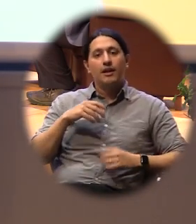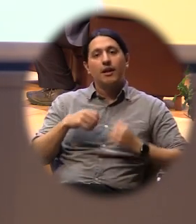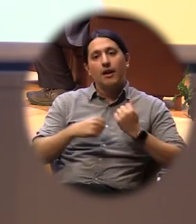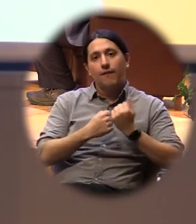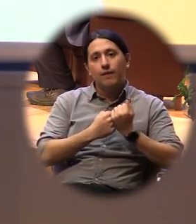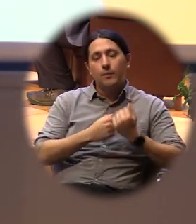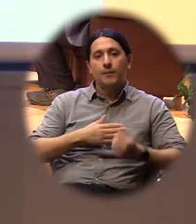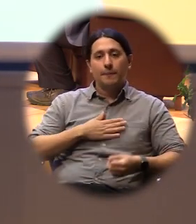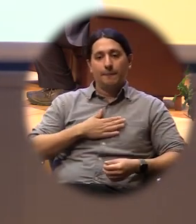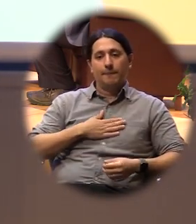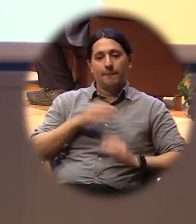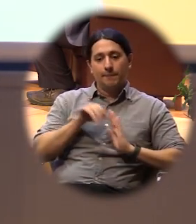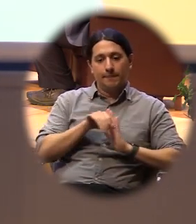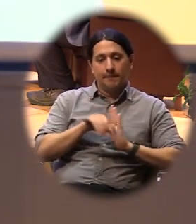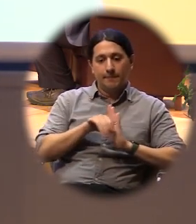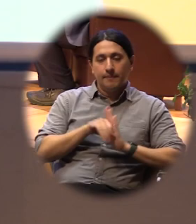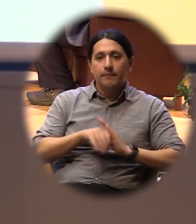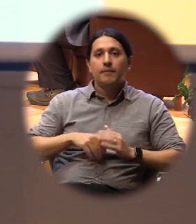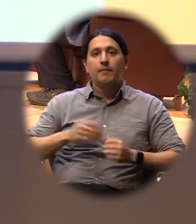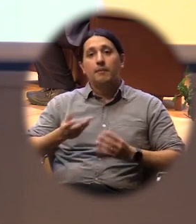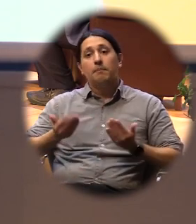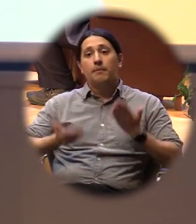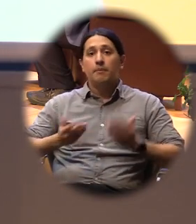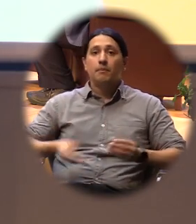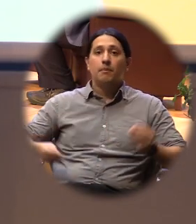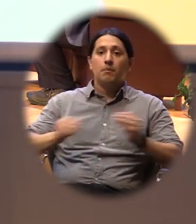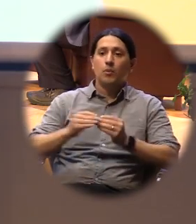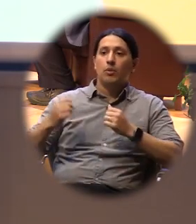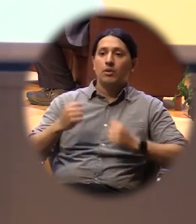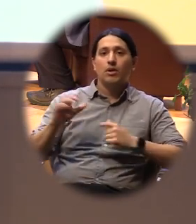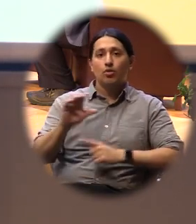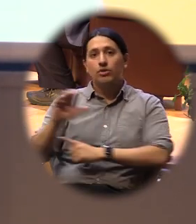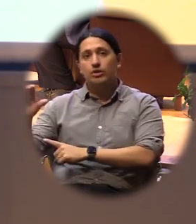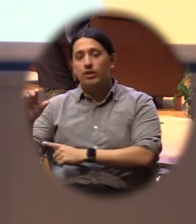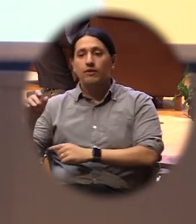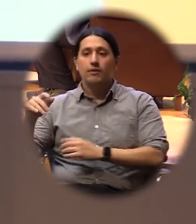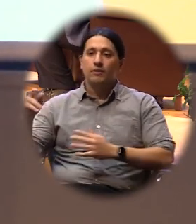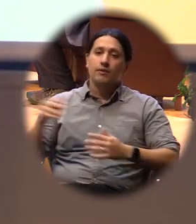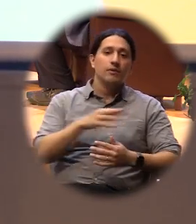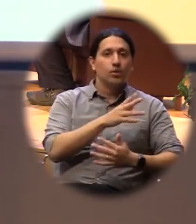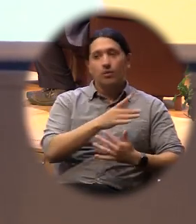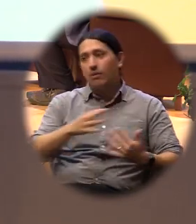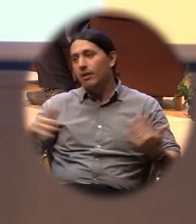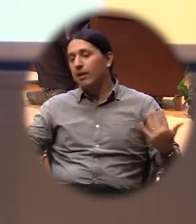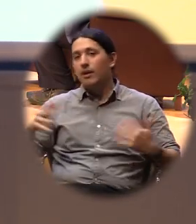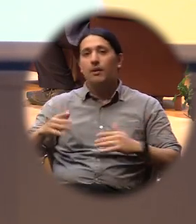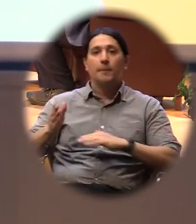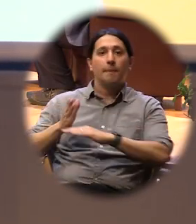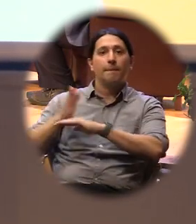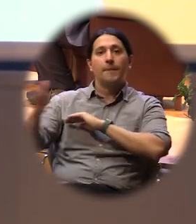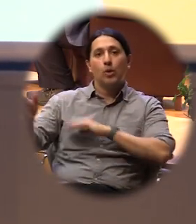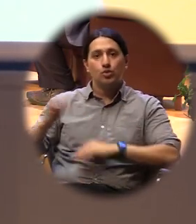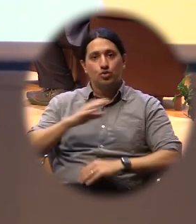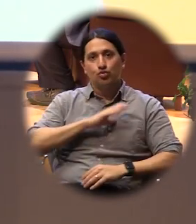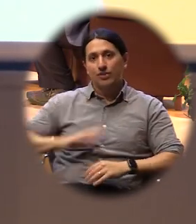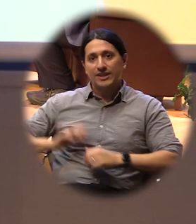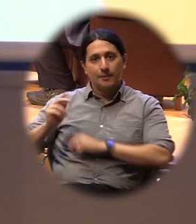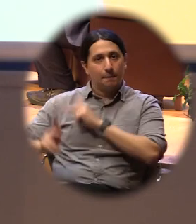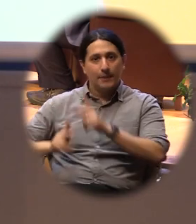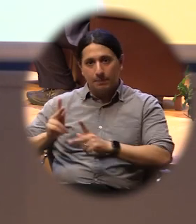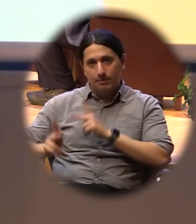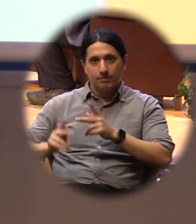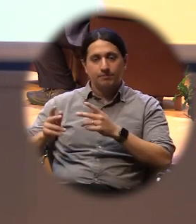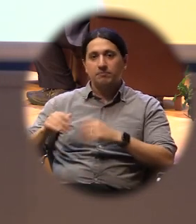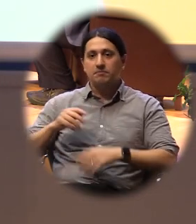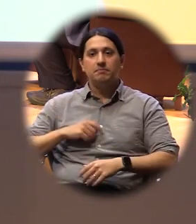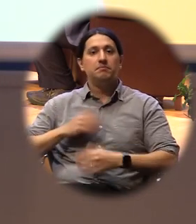conservative theologically possibly, all the way to Christian adjacent, post-Christian folks. There's room for everyone, and